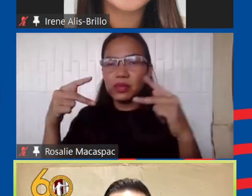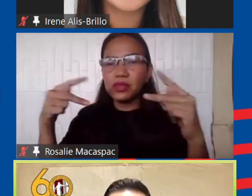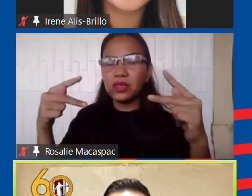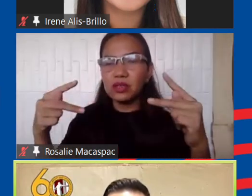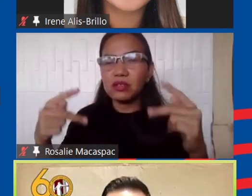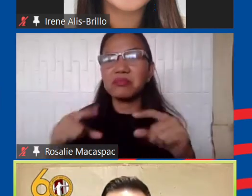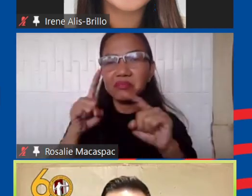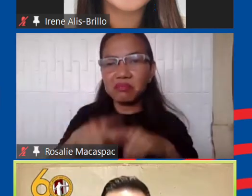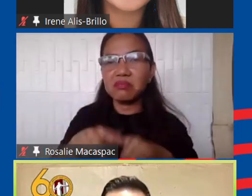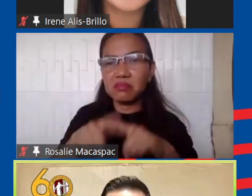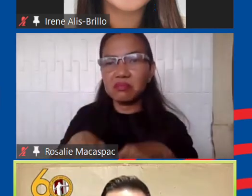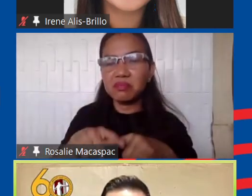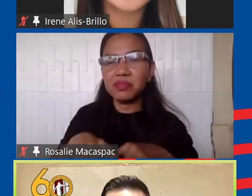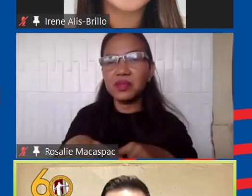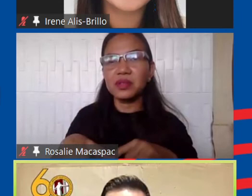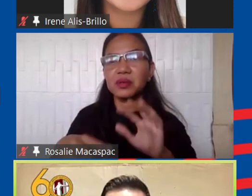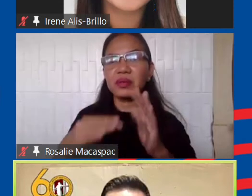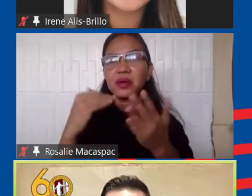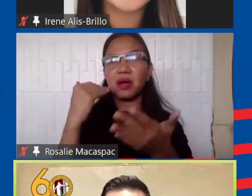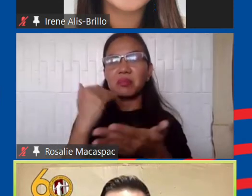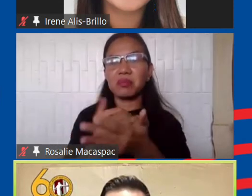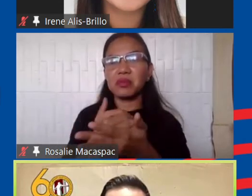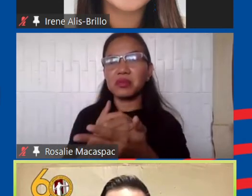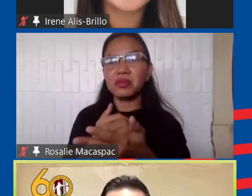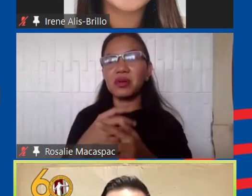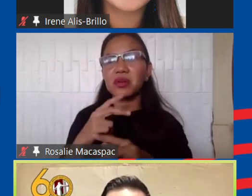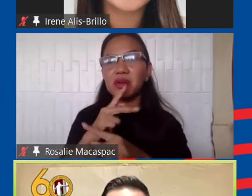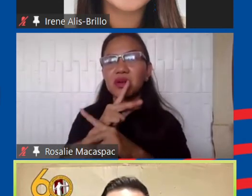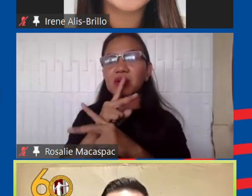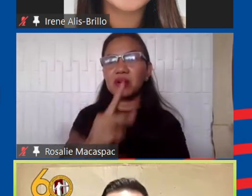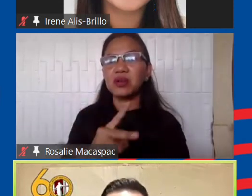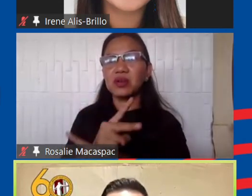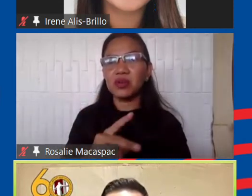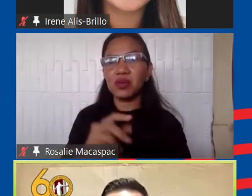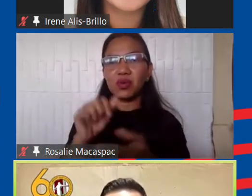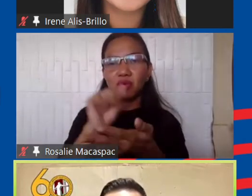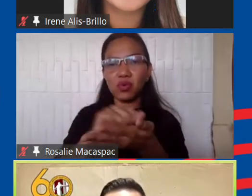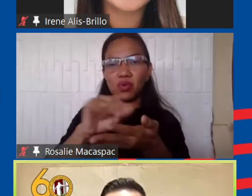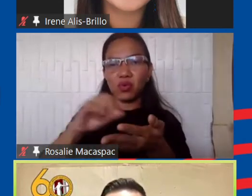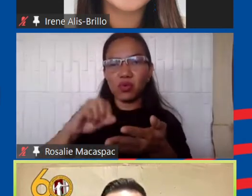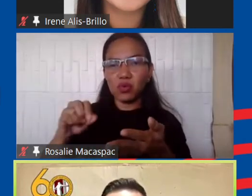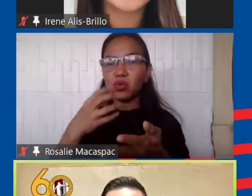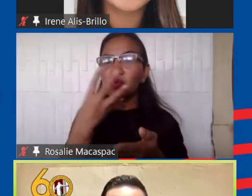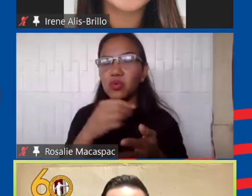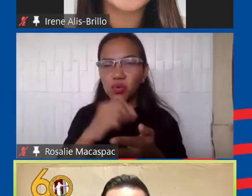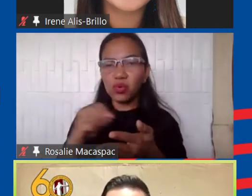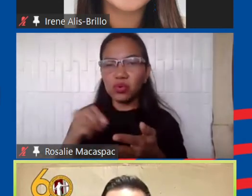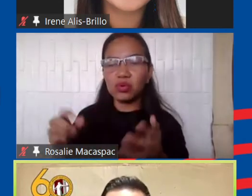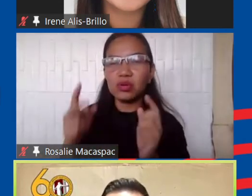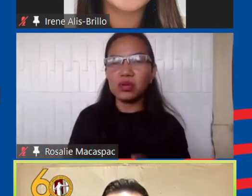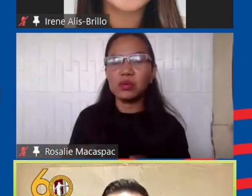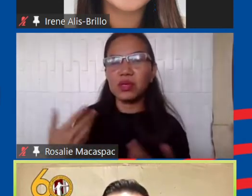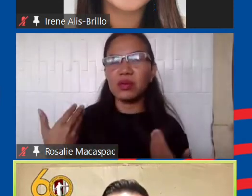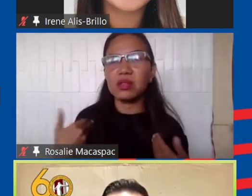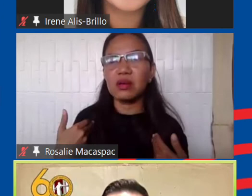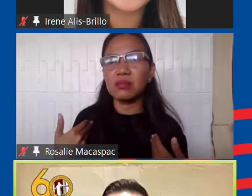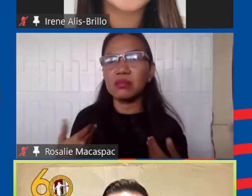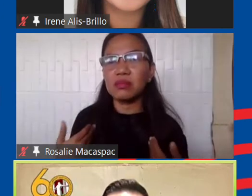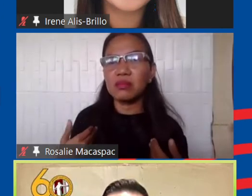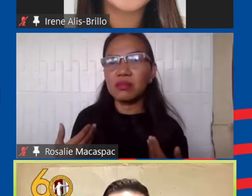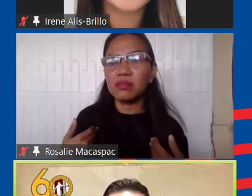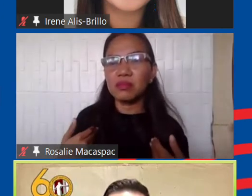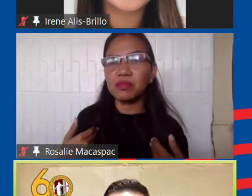may prevent the author to upload their own copy because they have given the